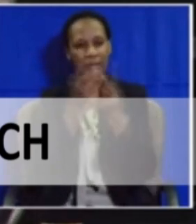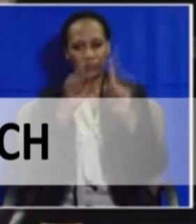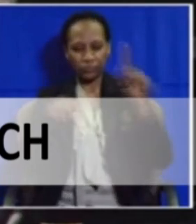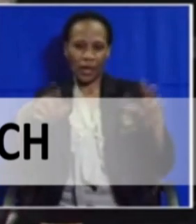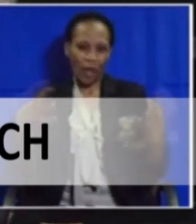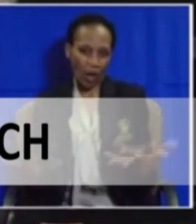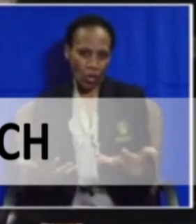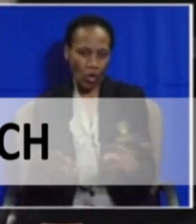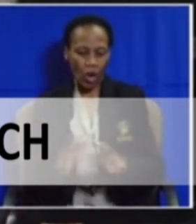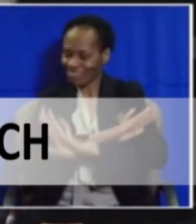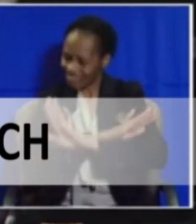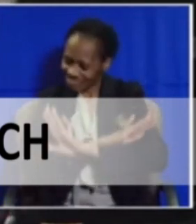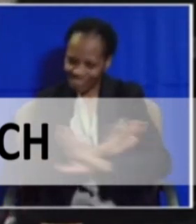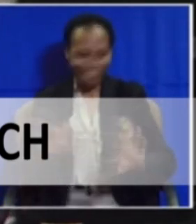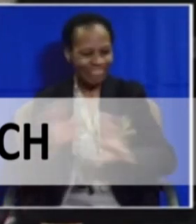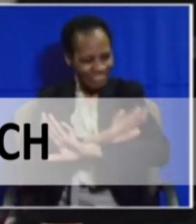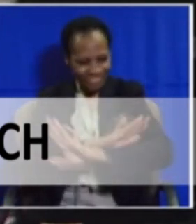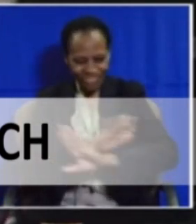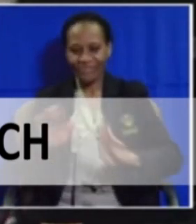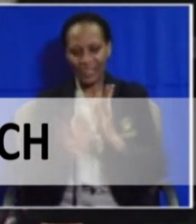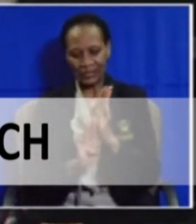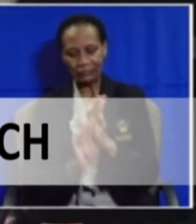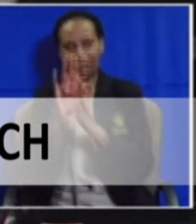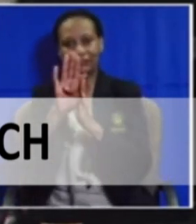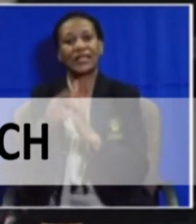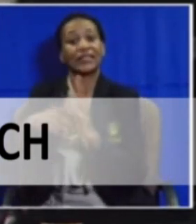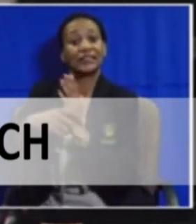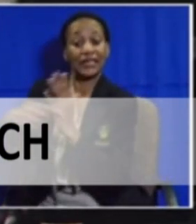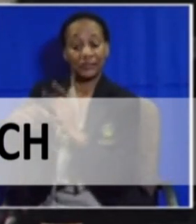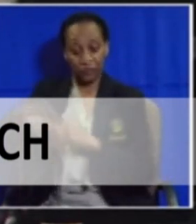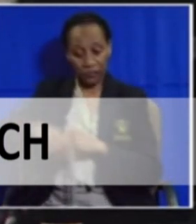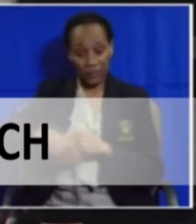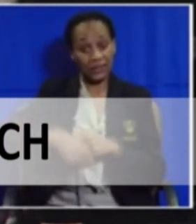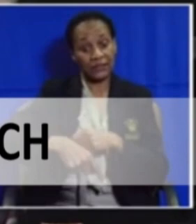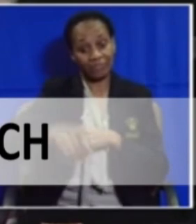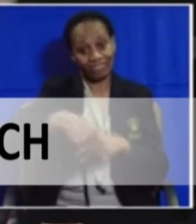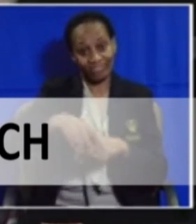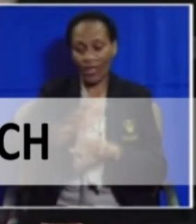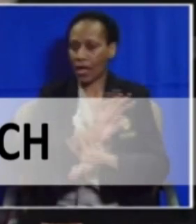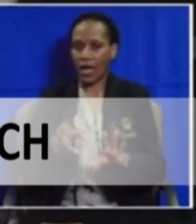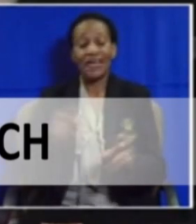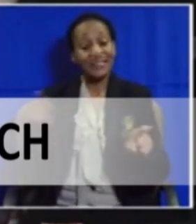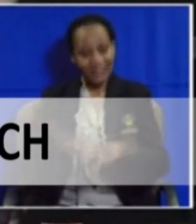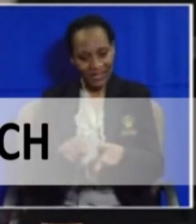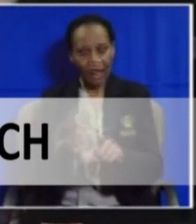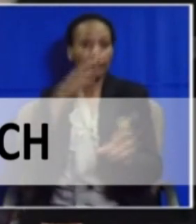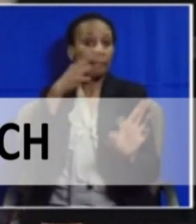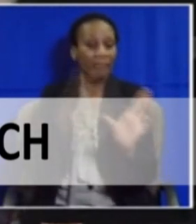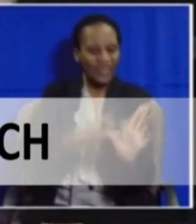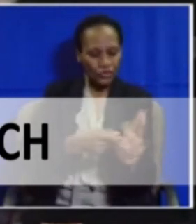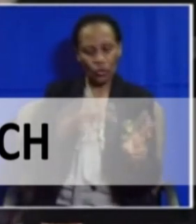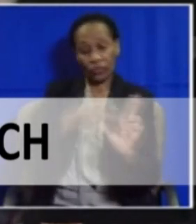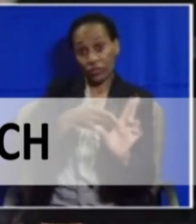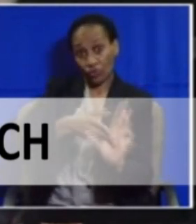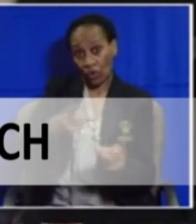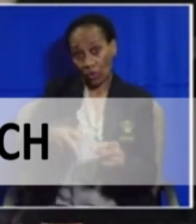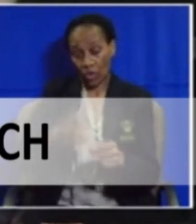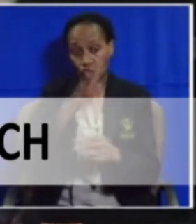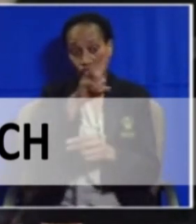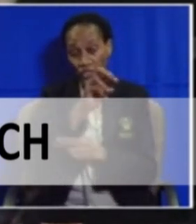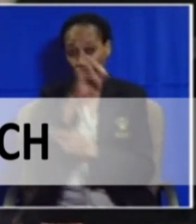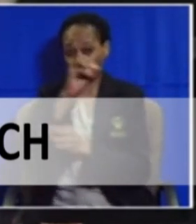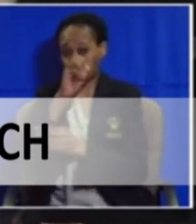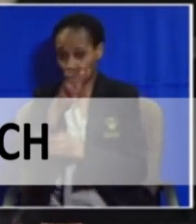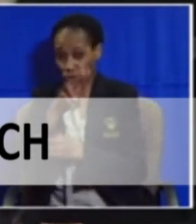no increases will be made to this general fuel levy and petrol diesel for the 2023.